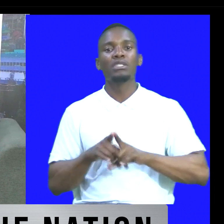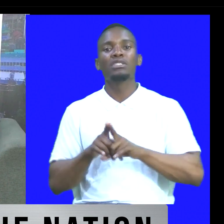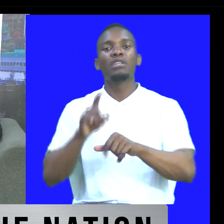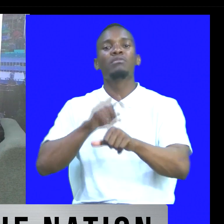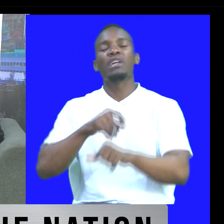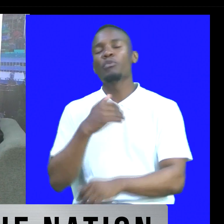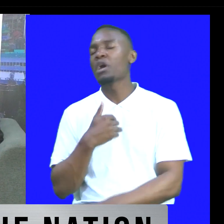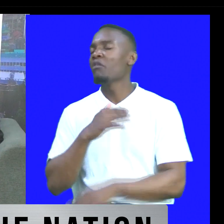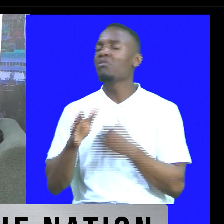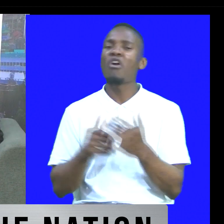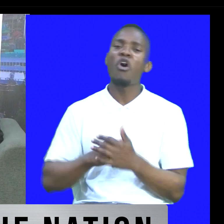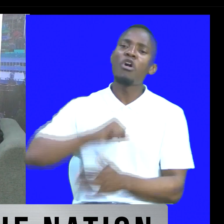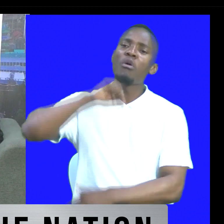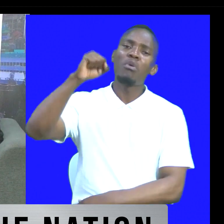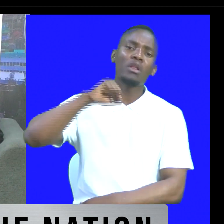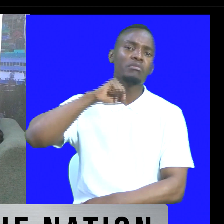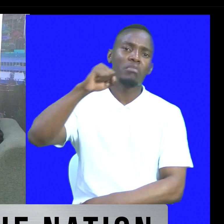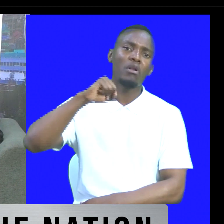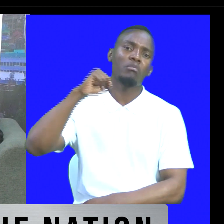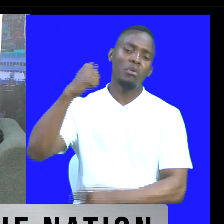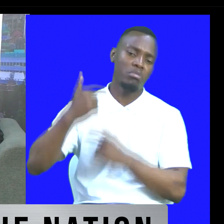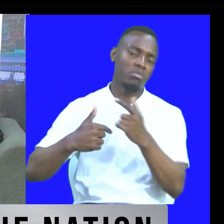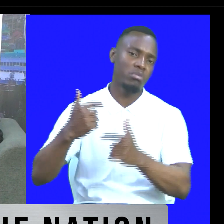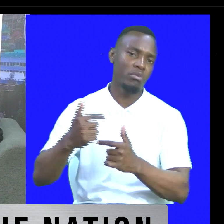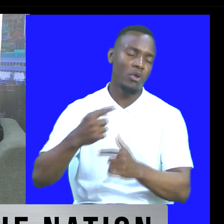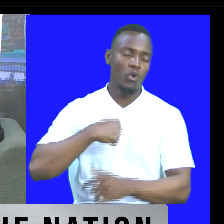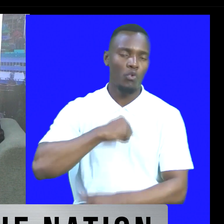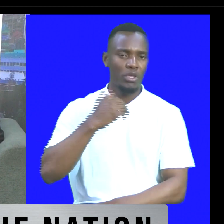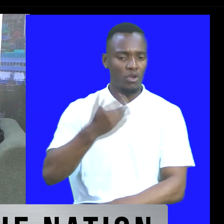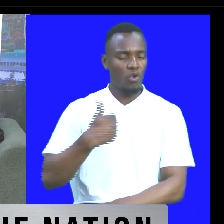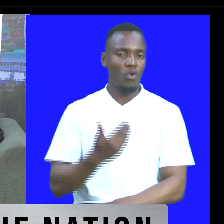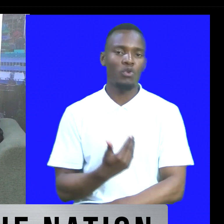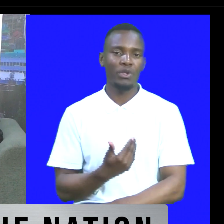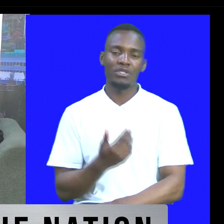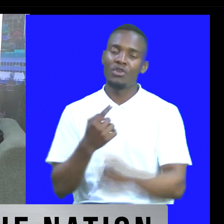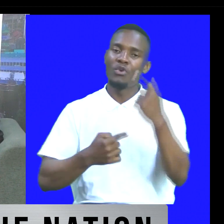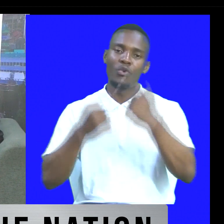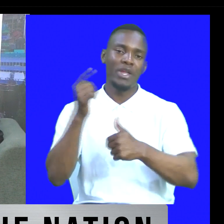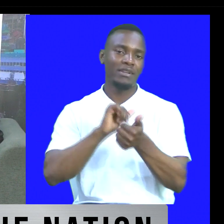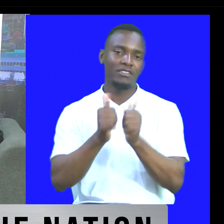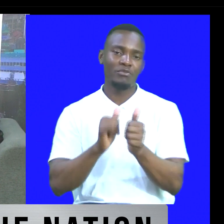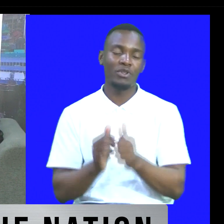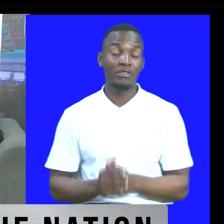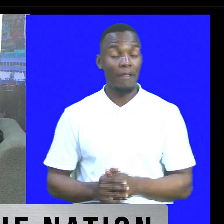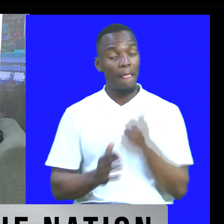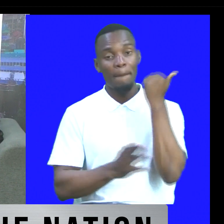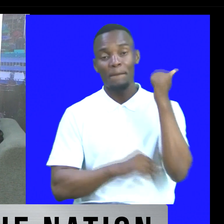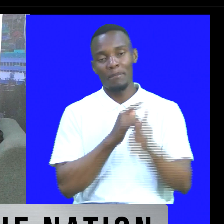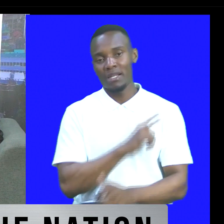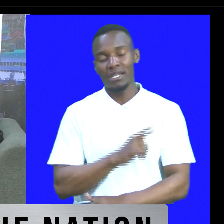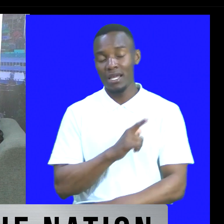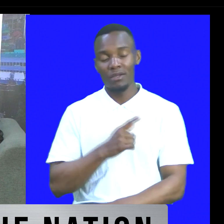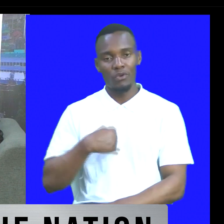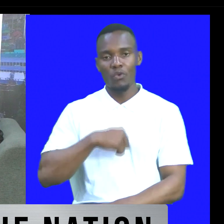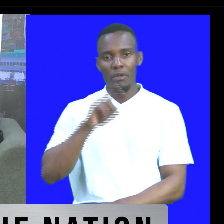the politics that is up and down, we always get it right with the sports sometimes. Yeah. Unfortunately, management, we need to